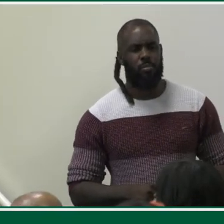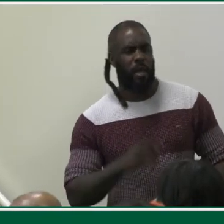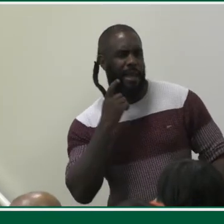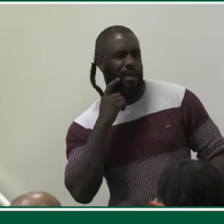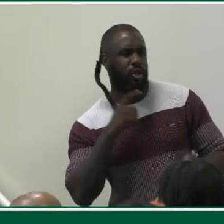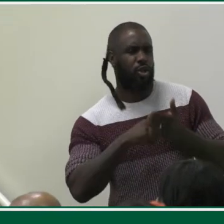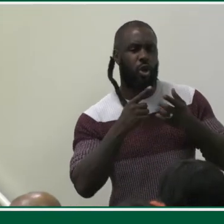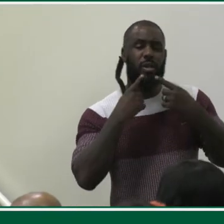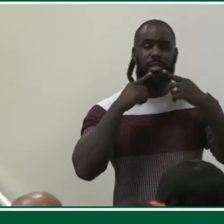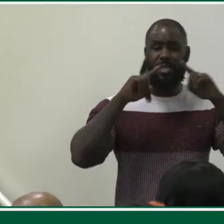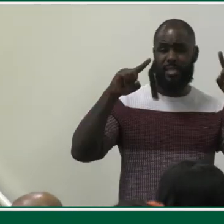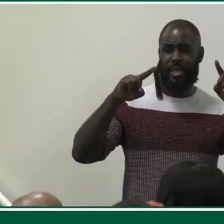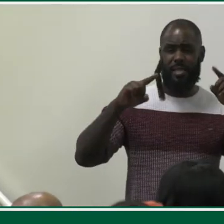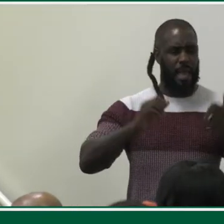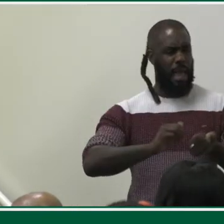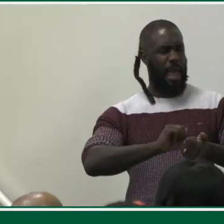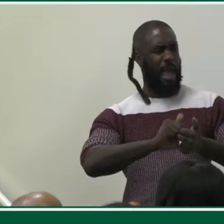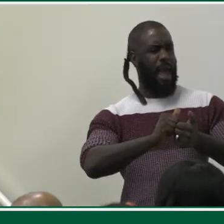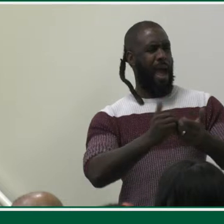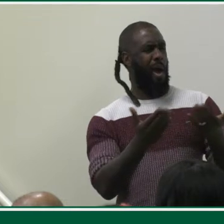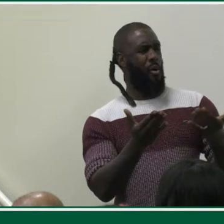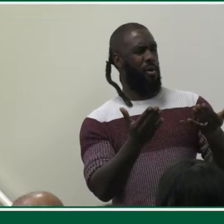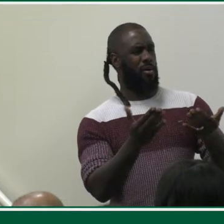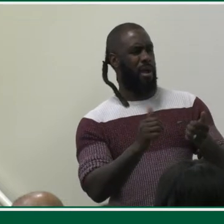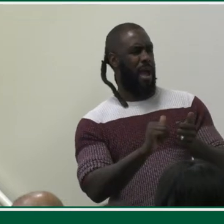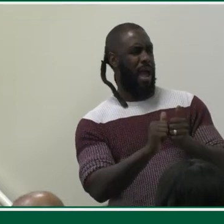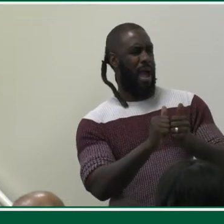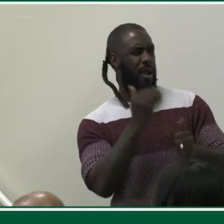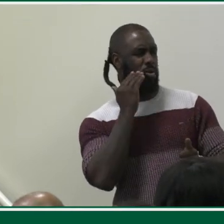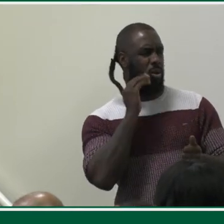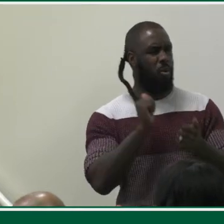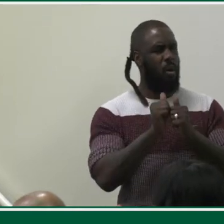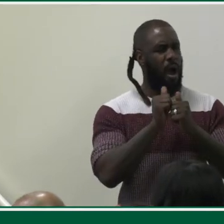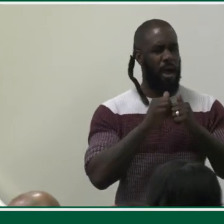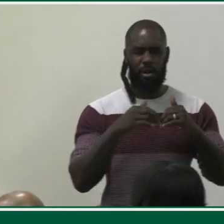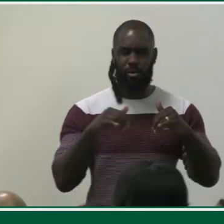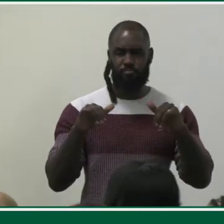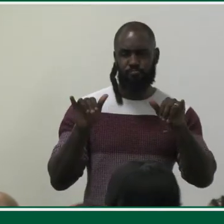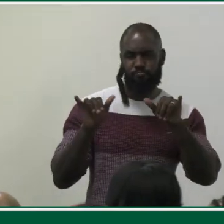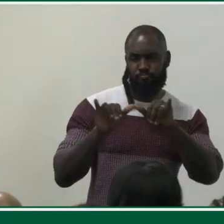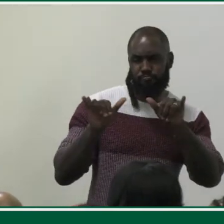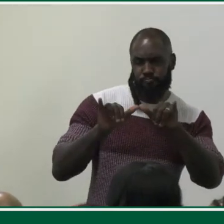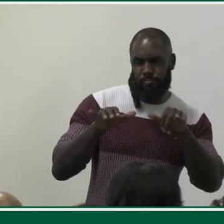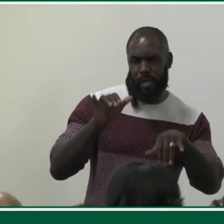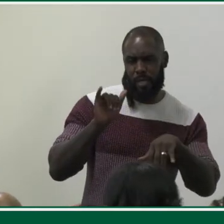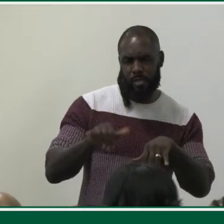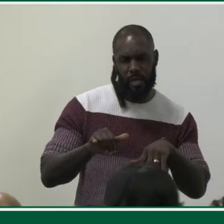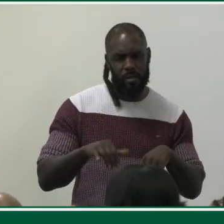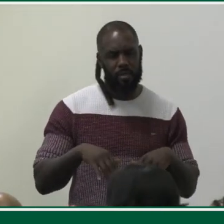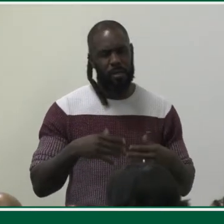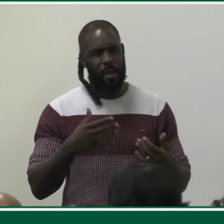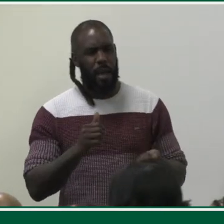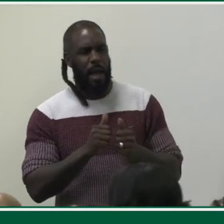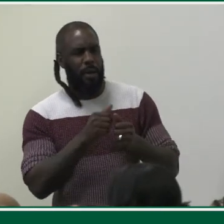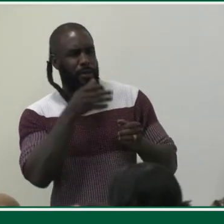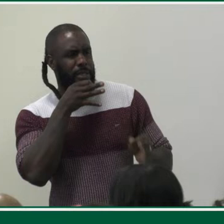college? Okay, the way we will measure success, we should be able to fill all